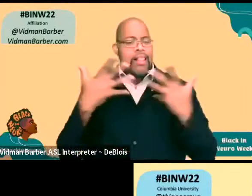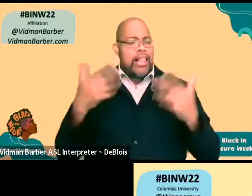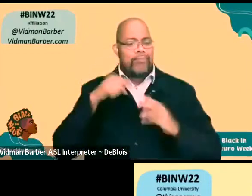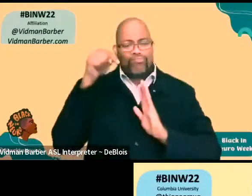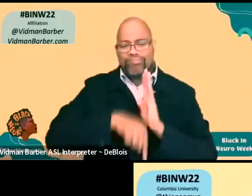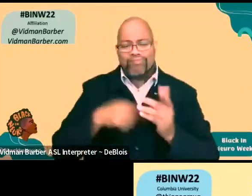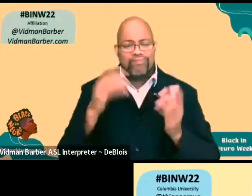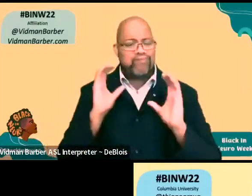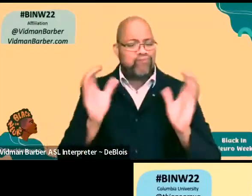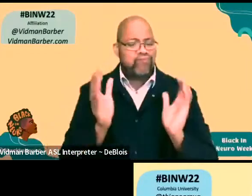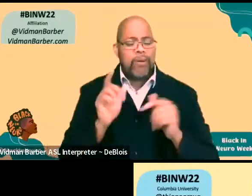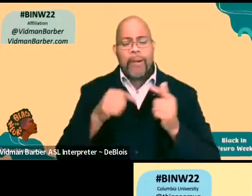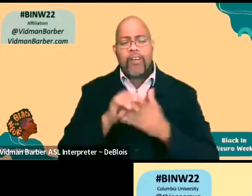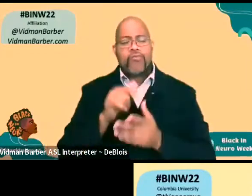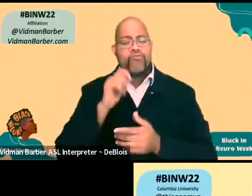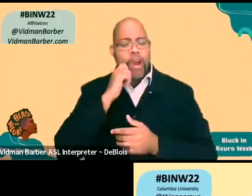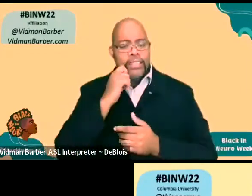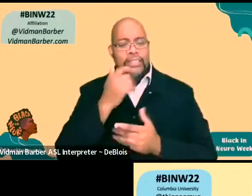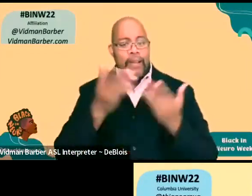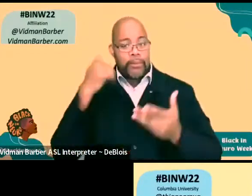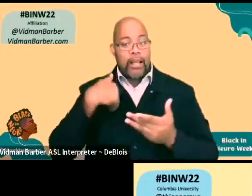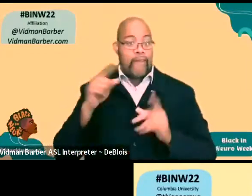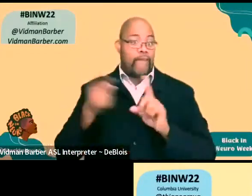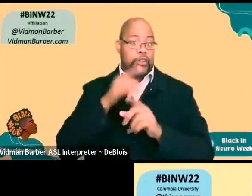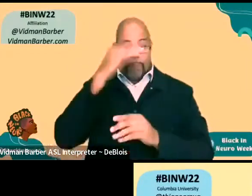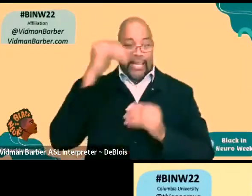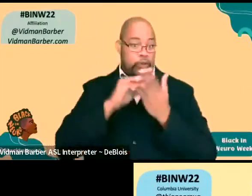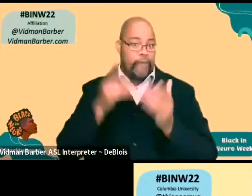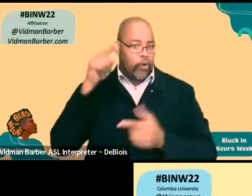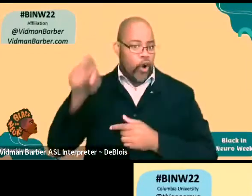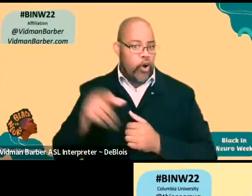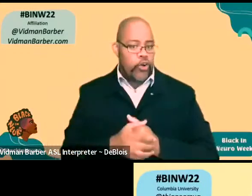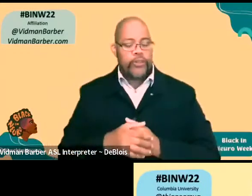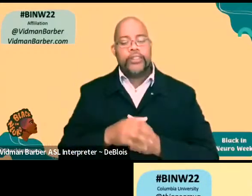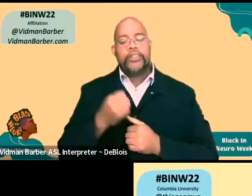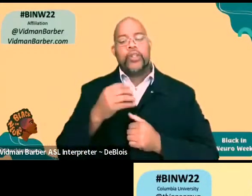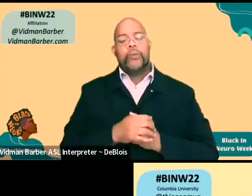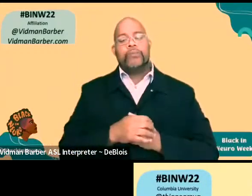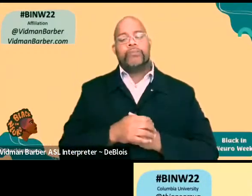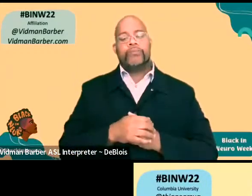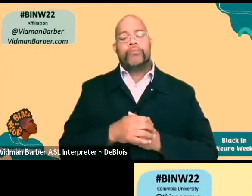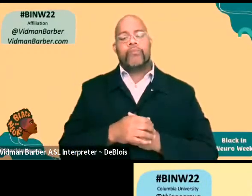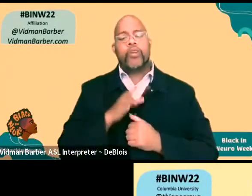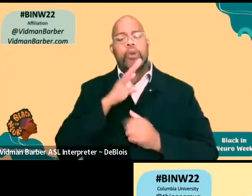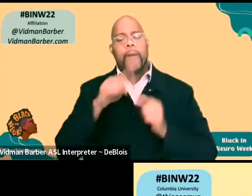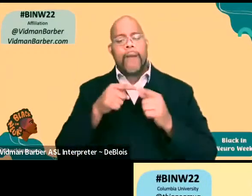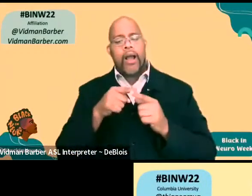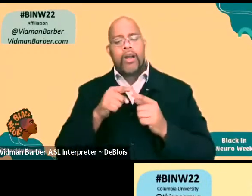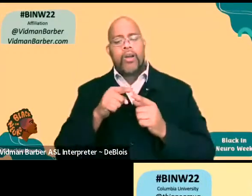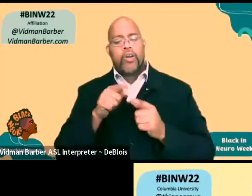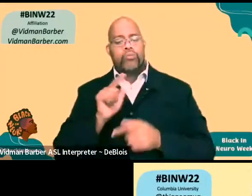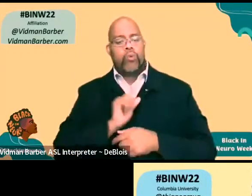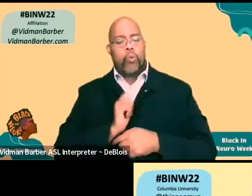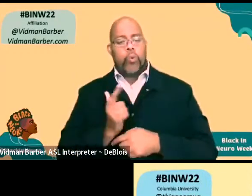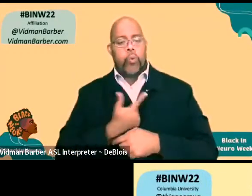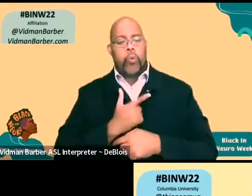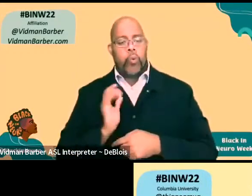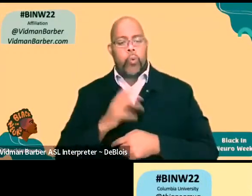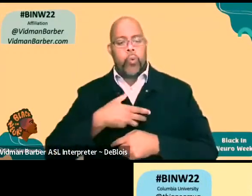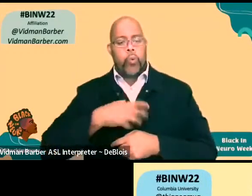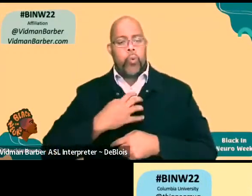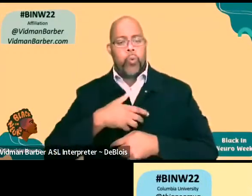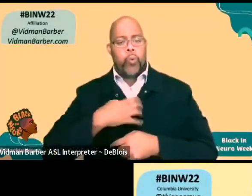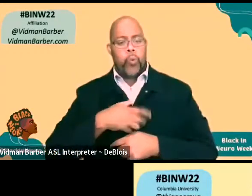deep conversations over the years about race and things because I was her first Black student. And I was talking about code switching, and she was like, oh, I've